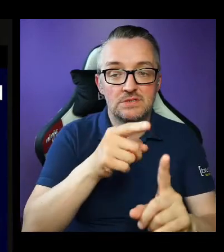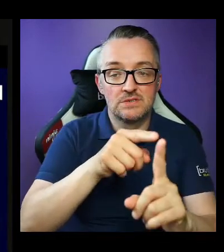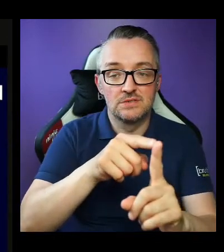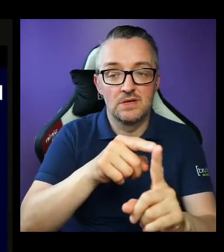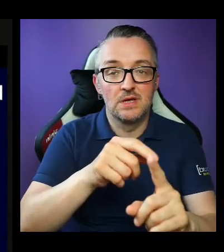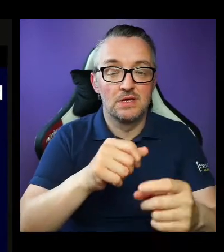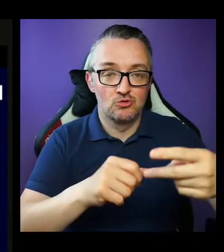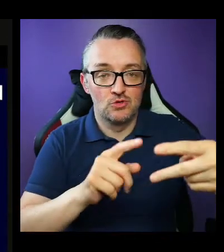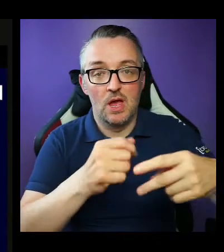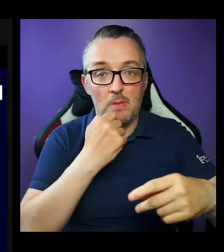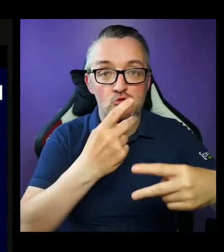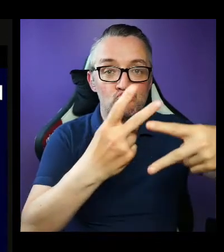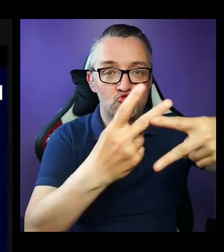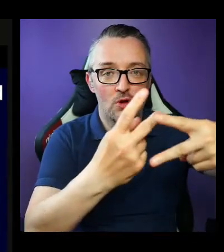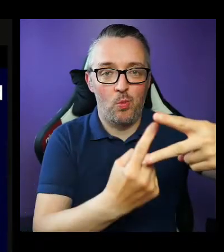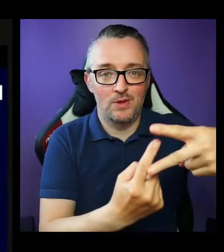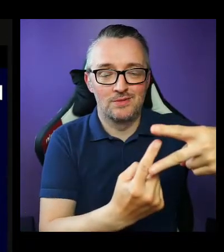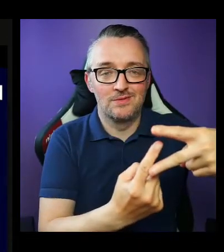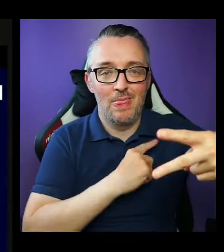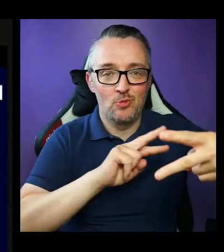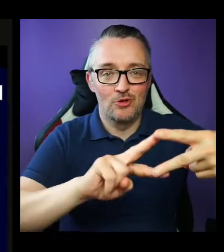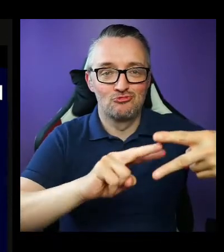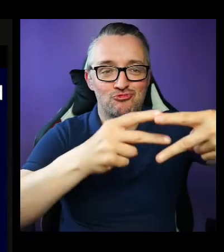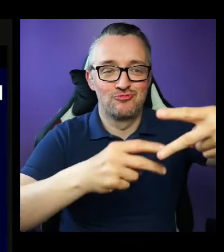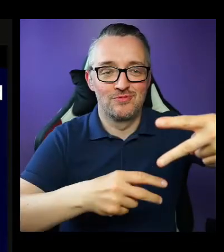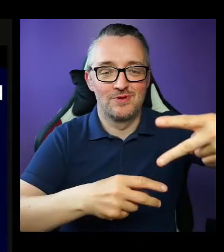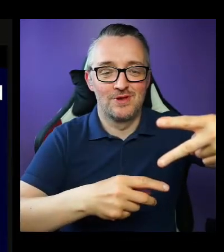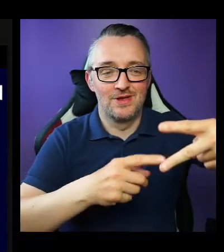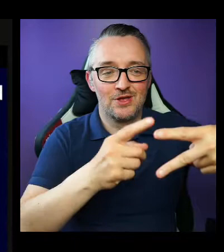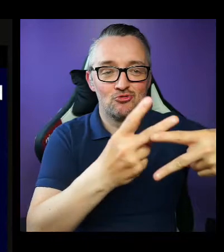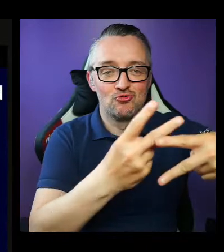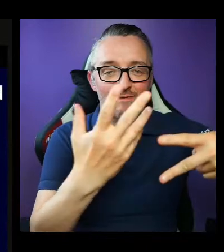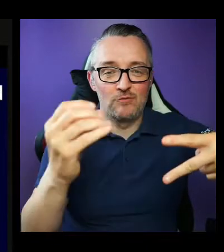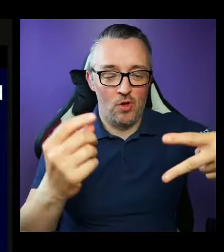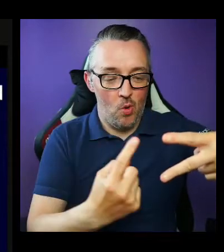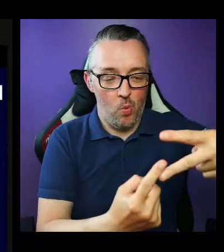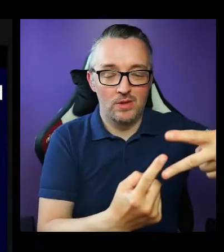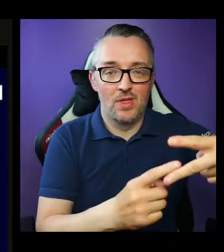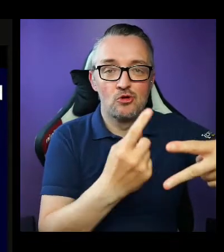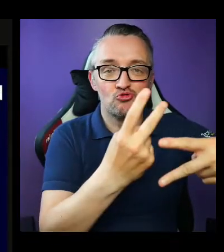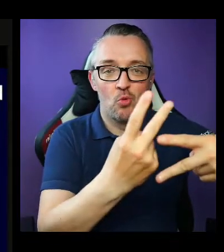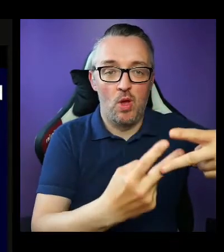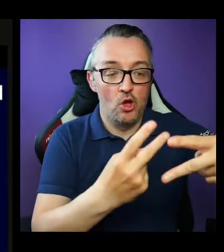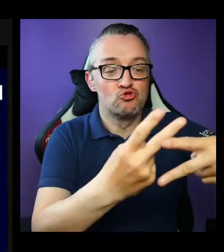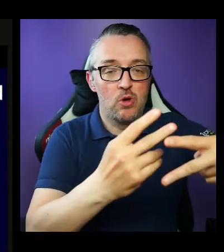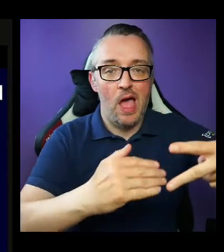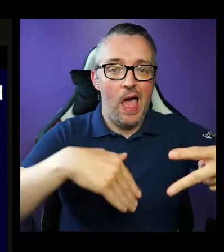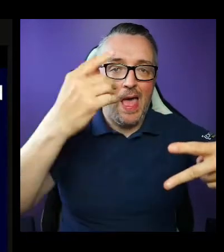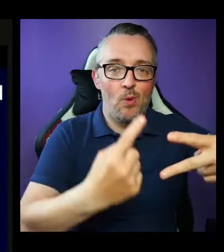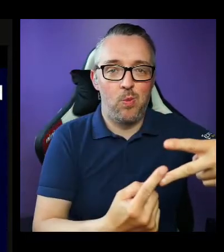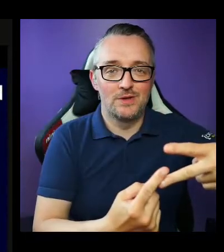compared, and in our case will be the 2 from 250 and 1 from